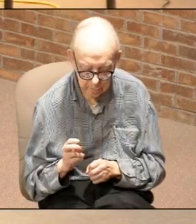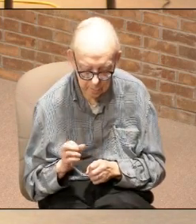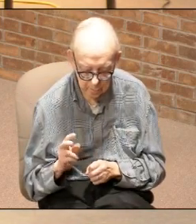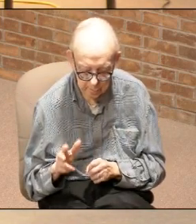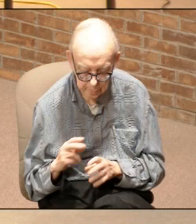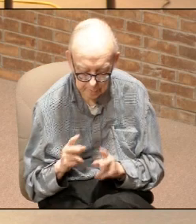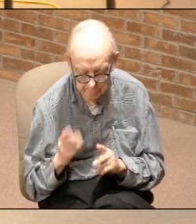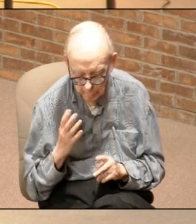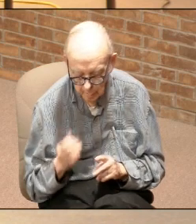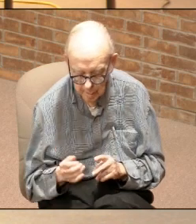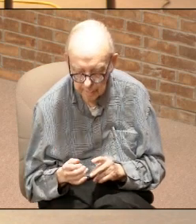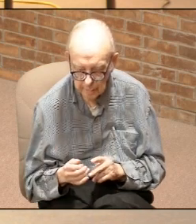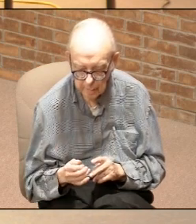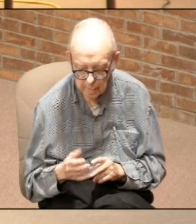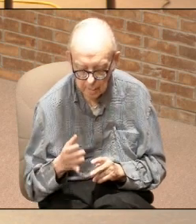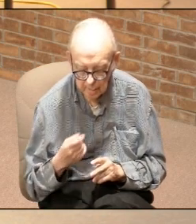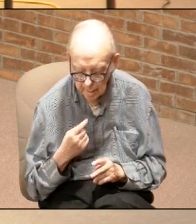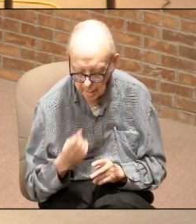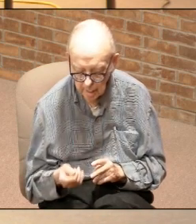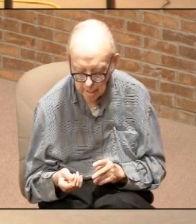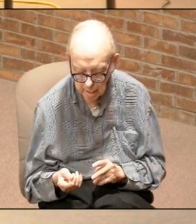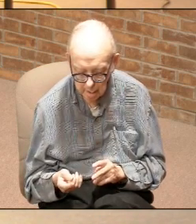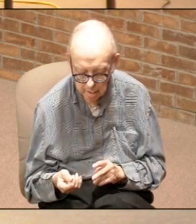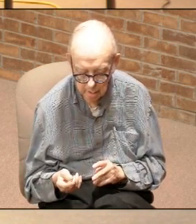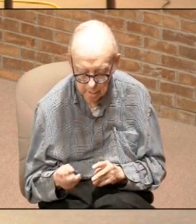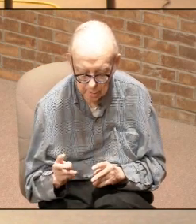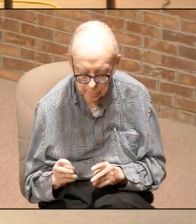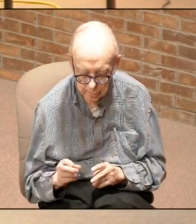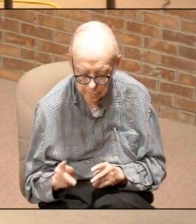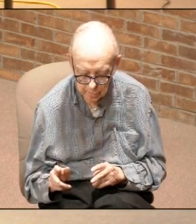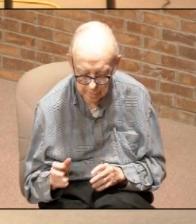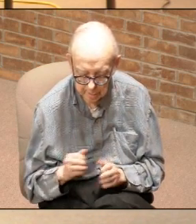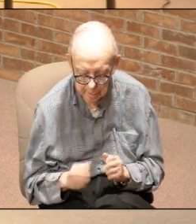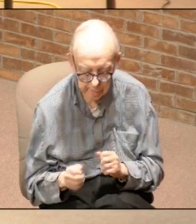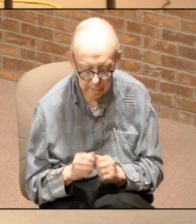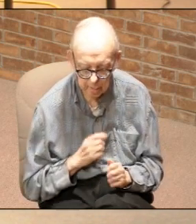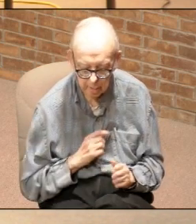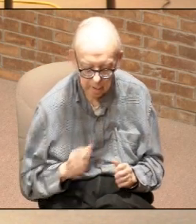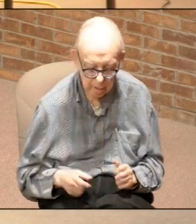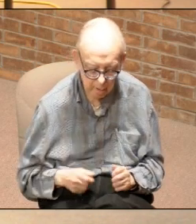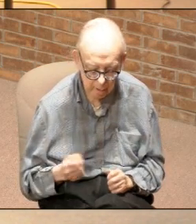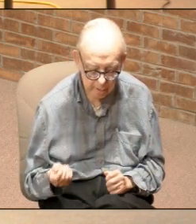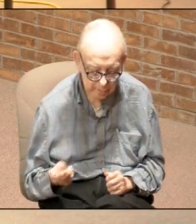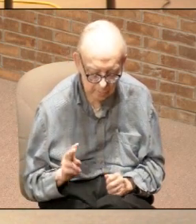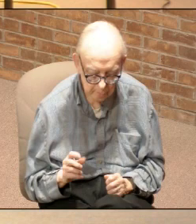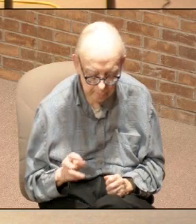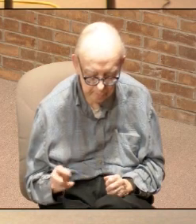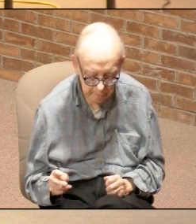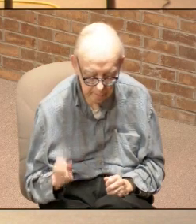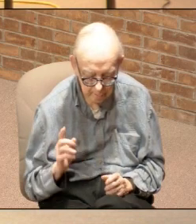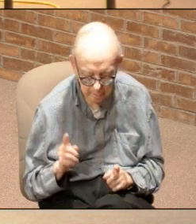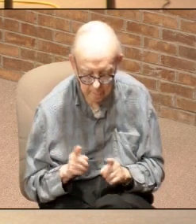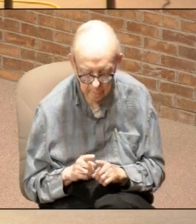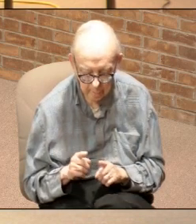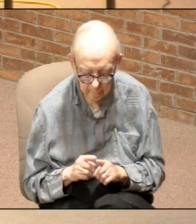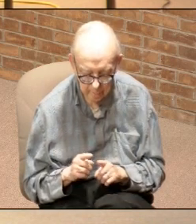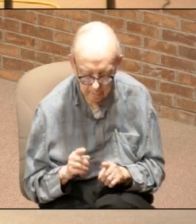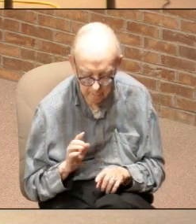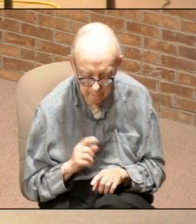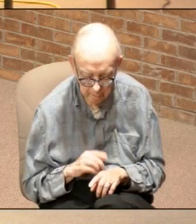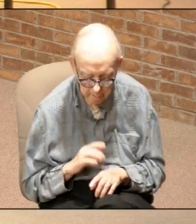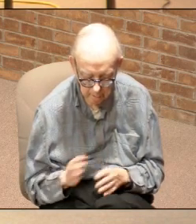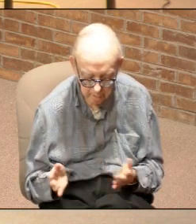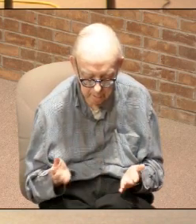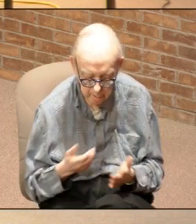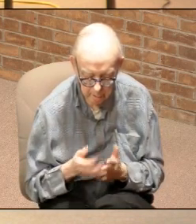people why because god says we're two or three are gathered together or if any two or three will agree as touching any one thing